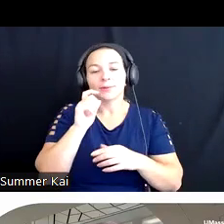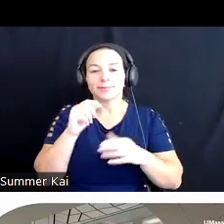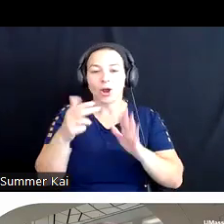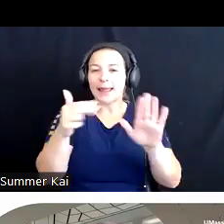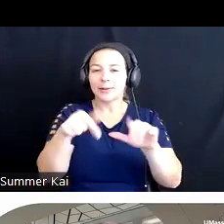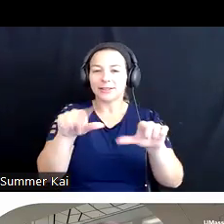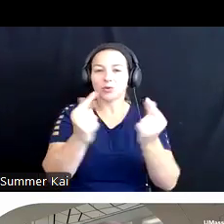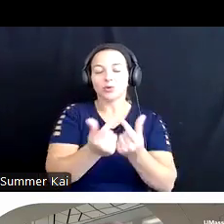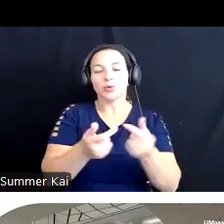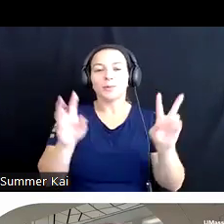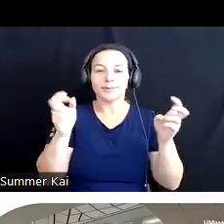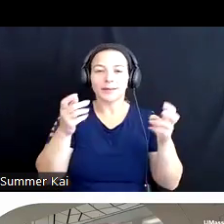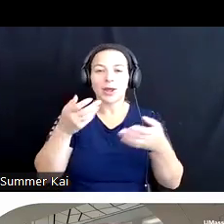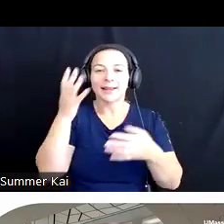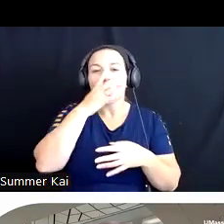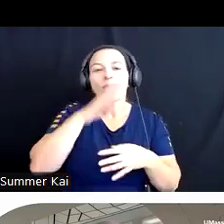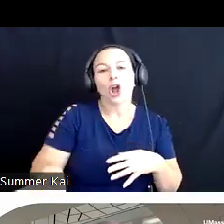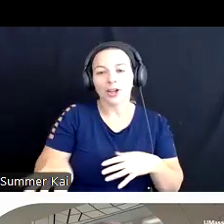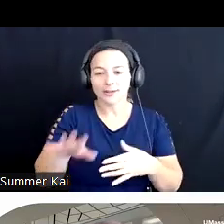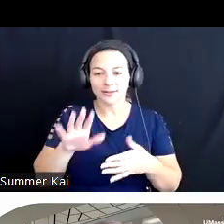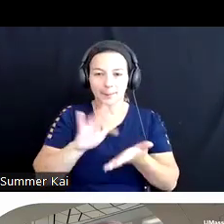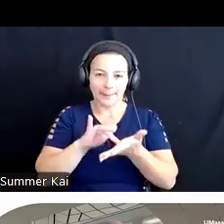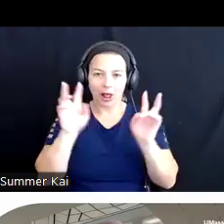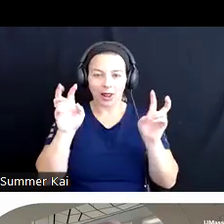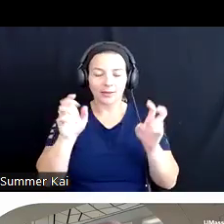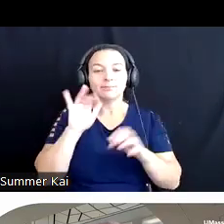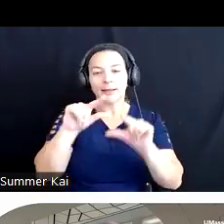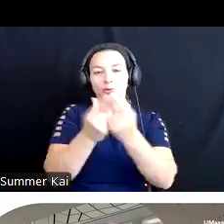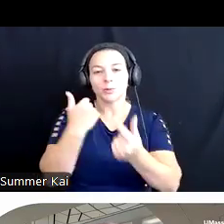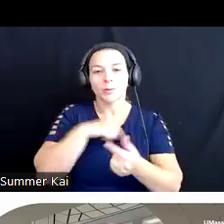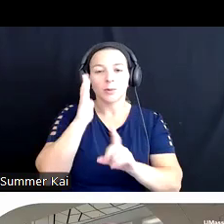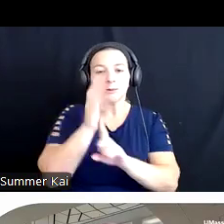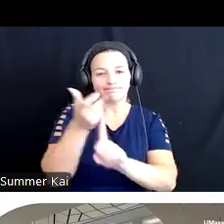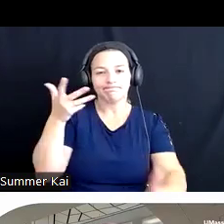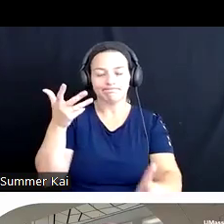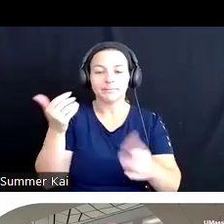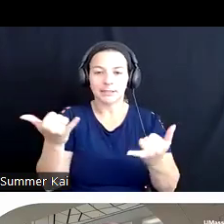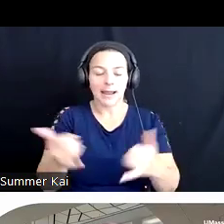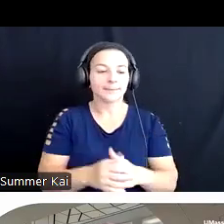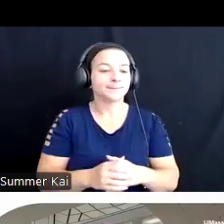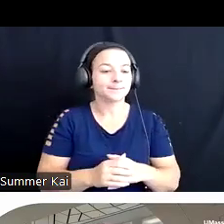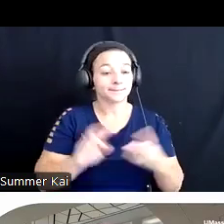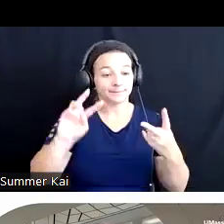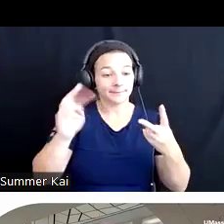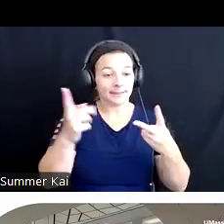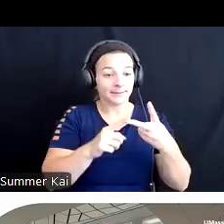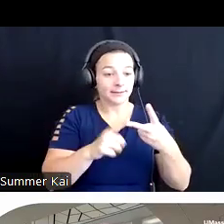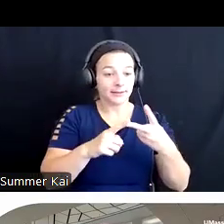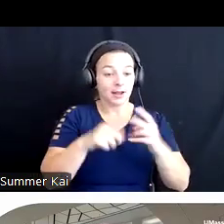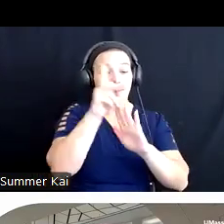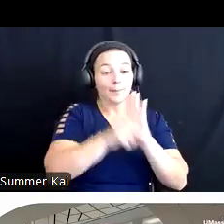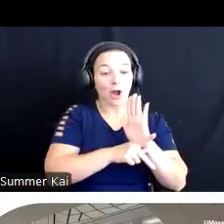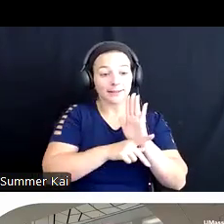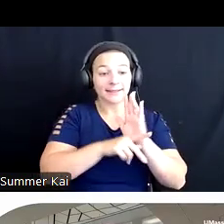a group that we will have much more to say about throughout today's webinar. Second, we're conducting policy analysis